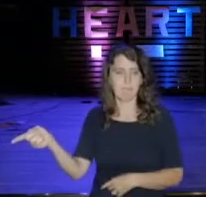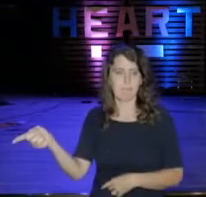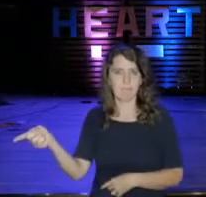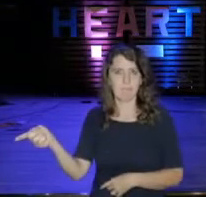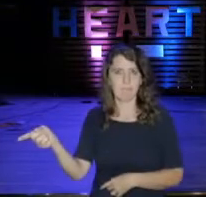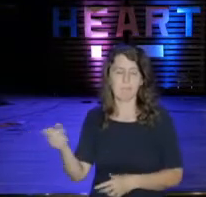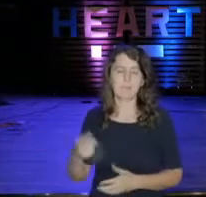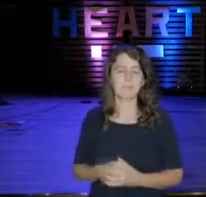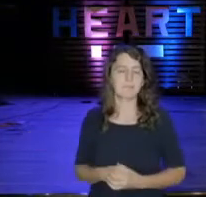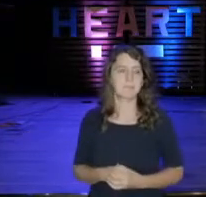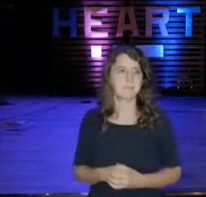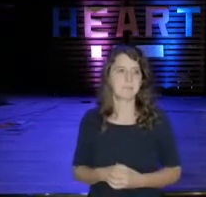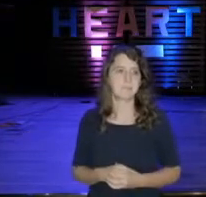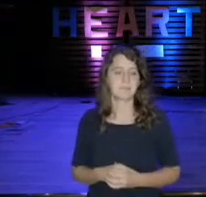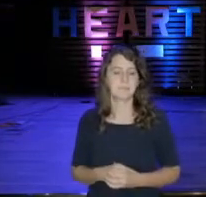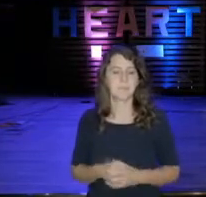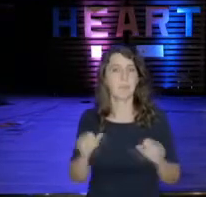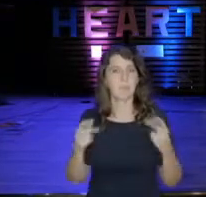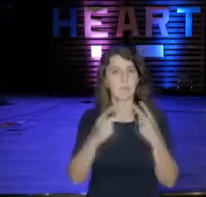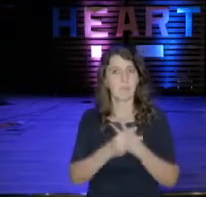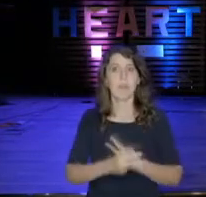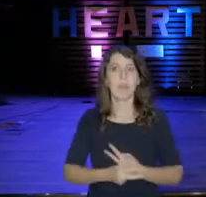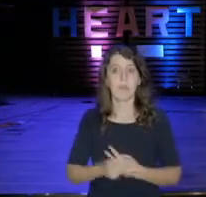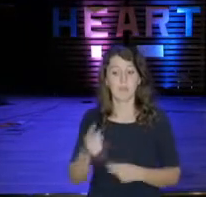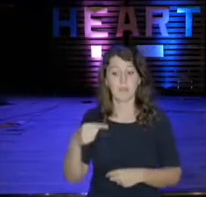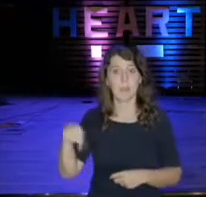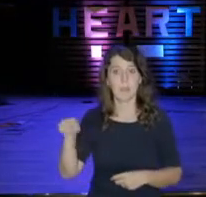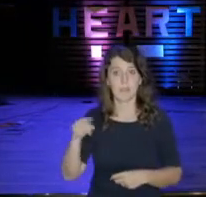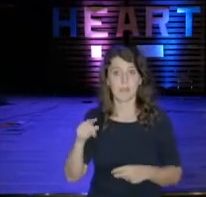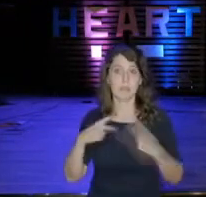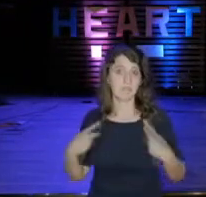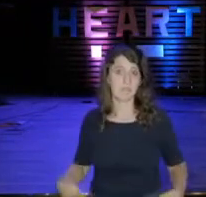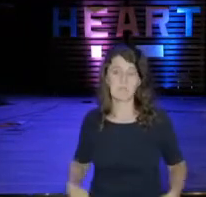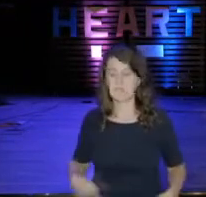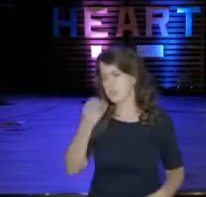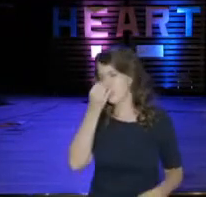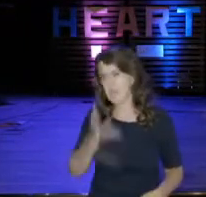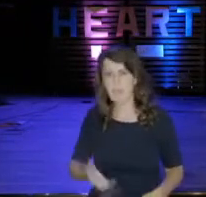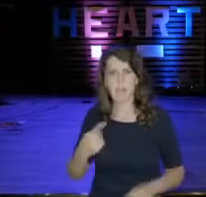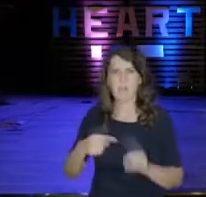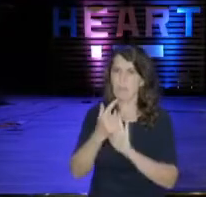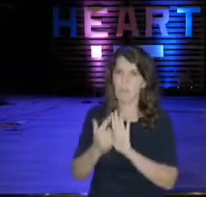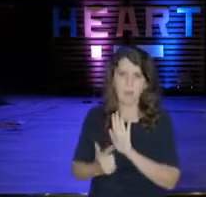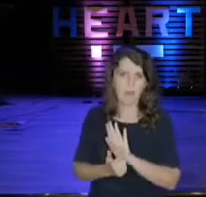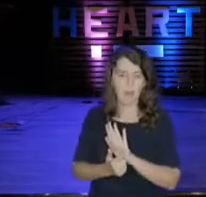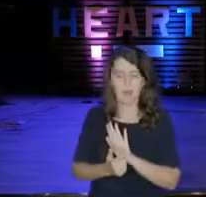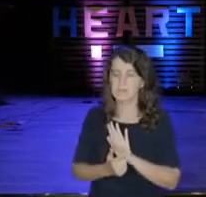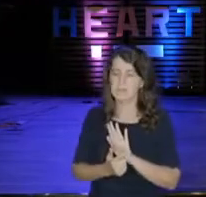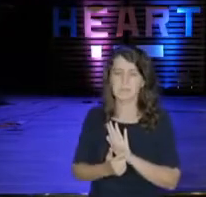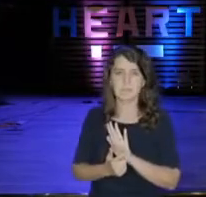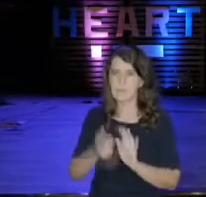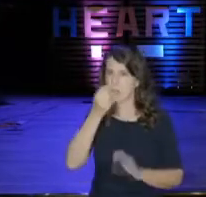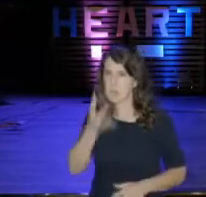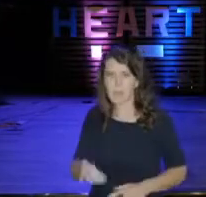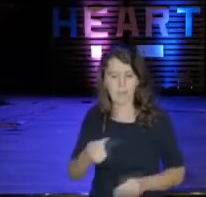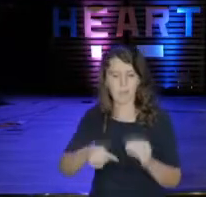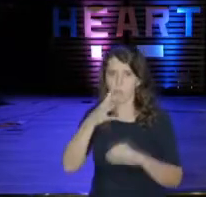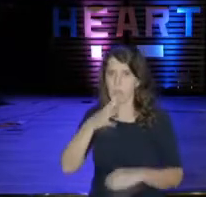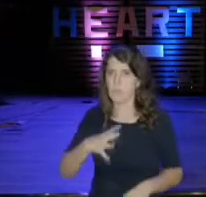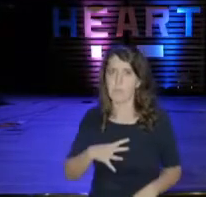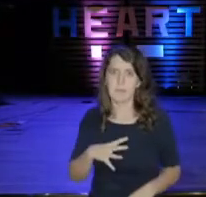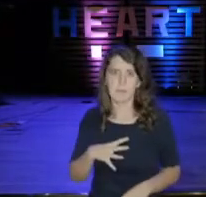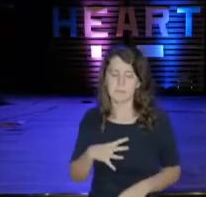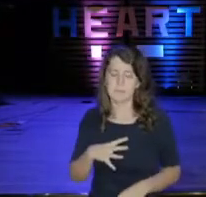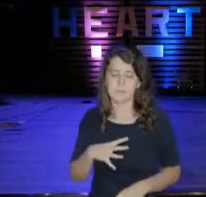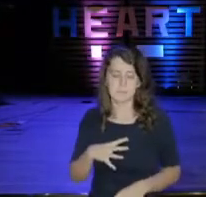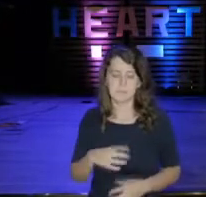You can also deduce that these men could care less about the law, and they could care less about the woman, and they could care